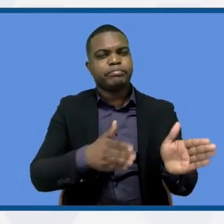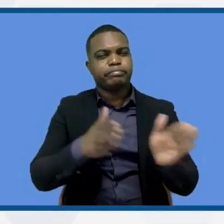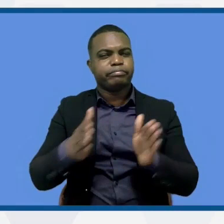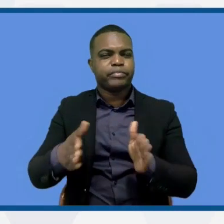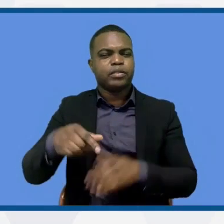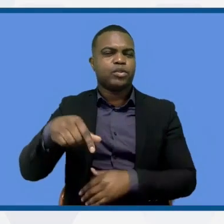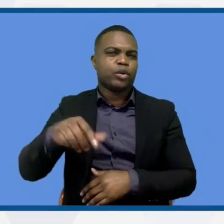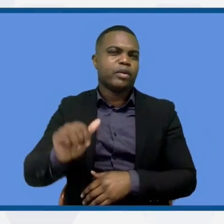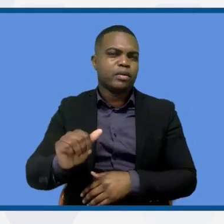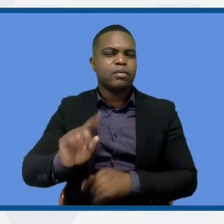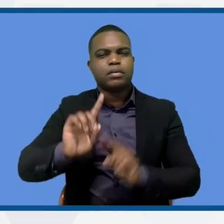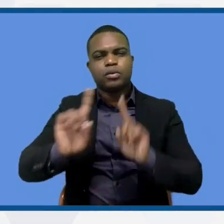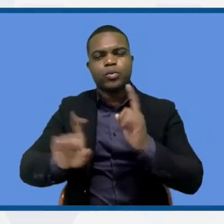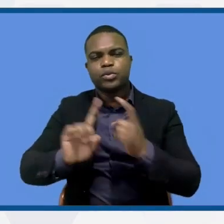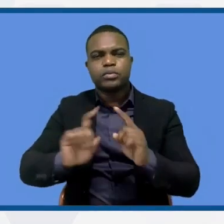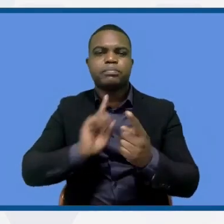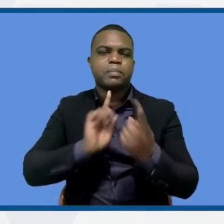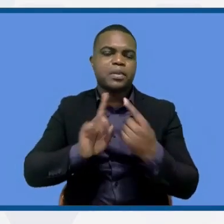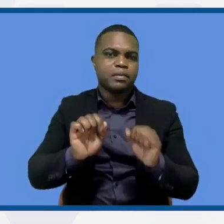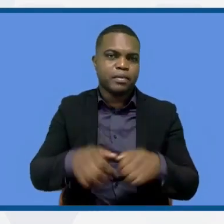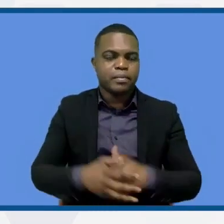No, over here.